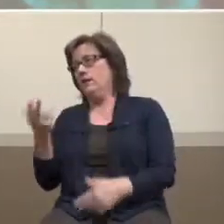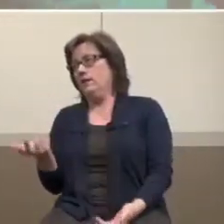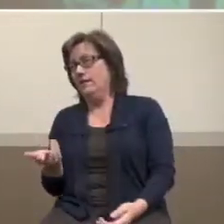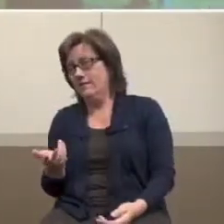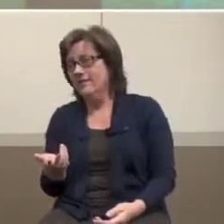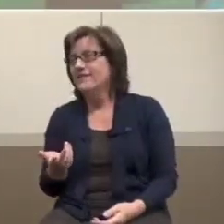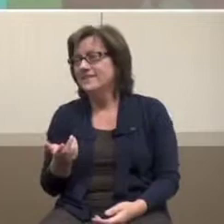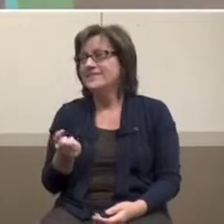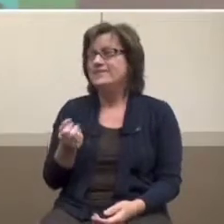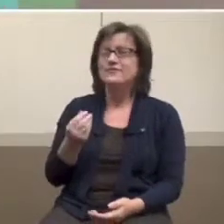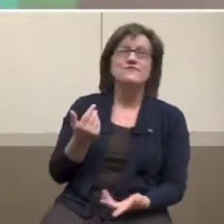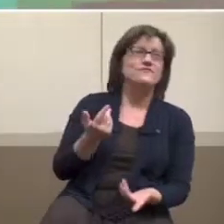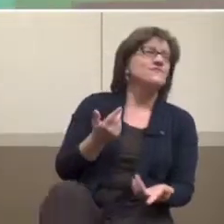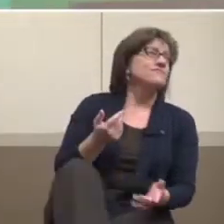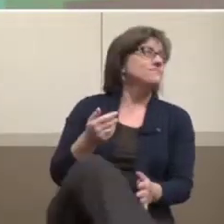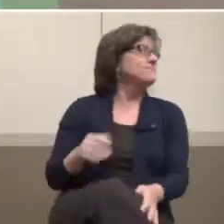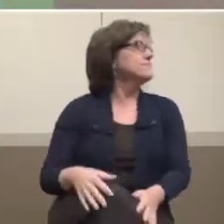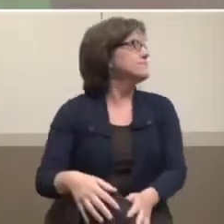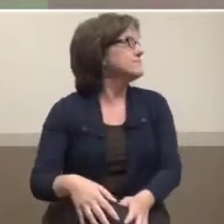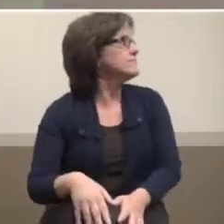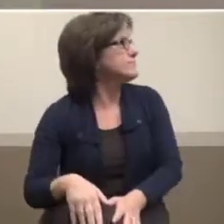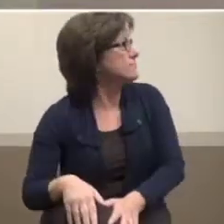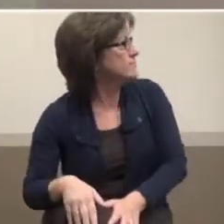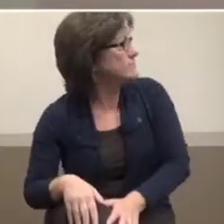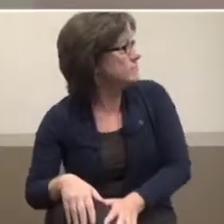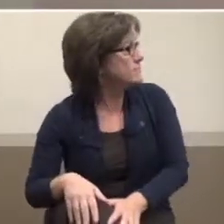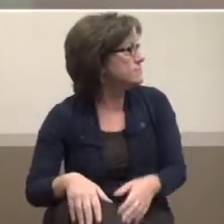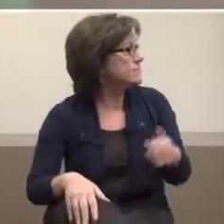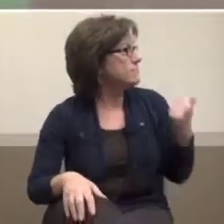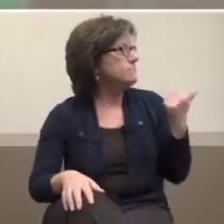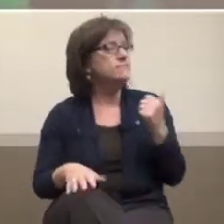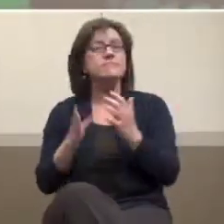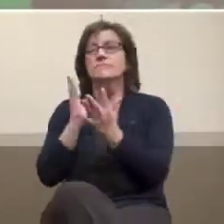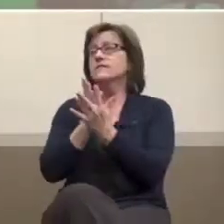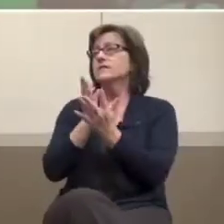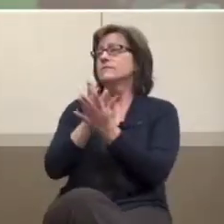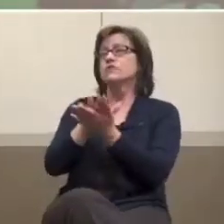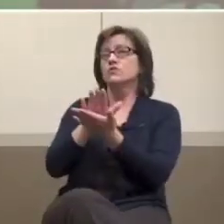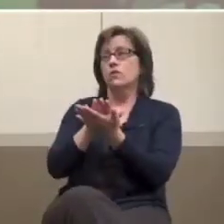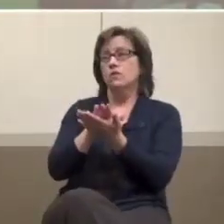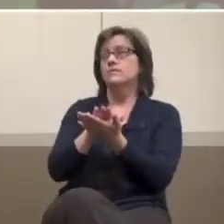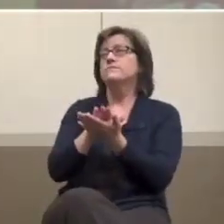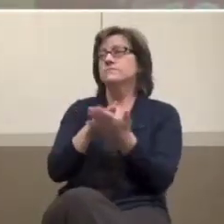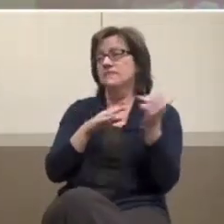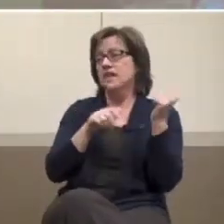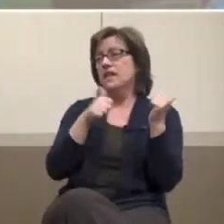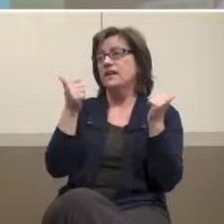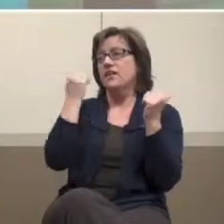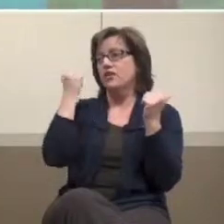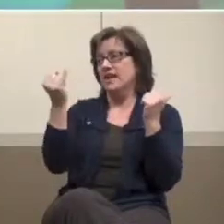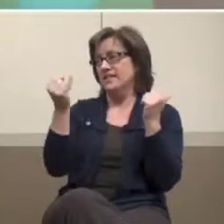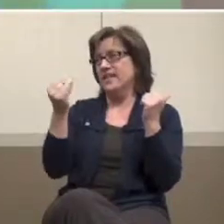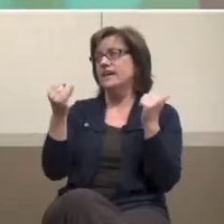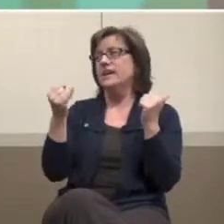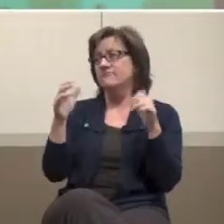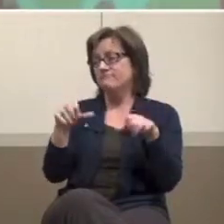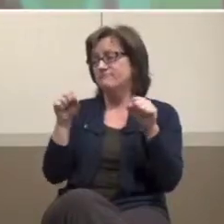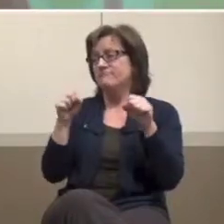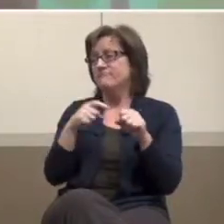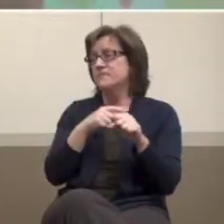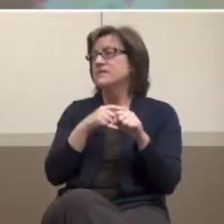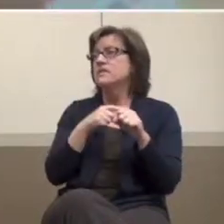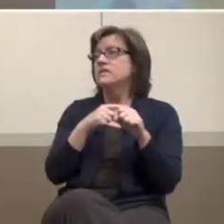This was just another idea that I did when I was teaching in the intermediate school. And so these were, I think, like